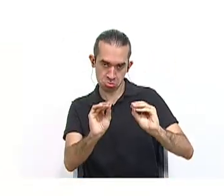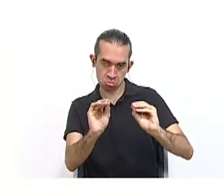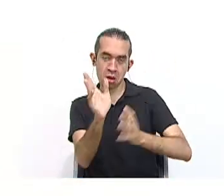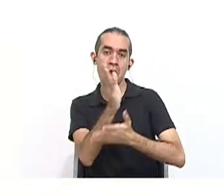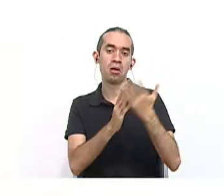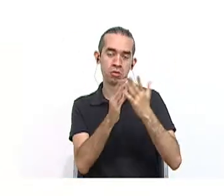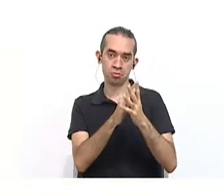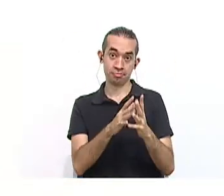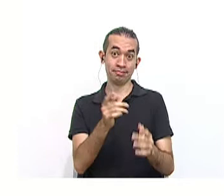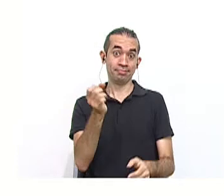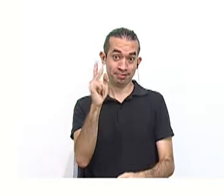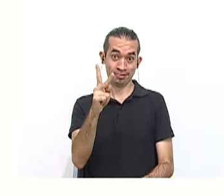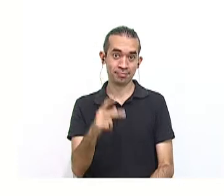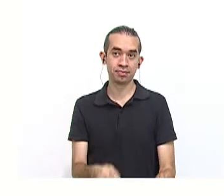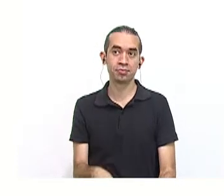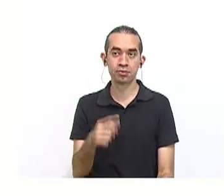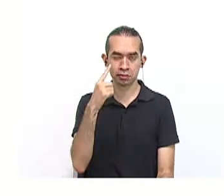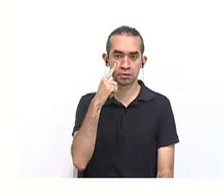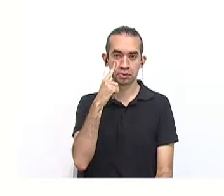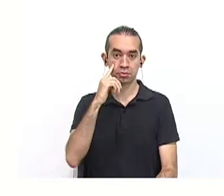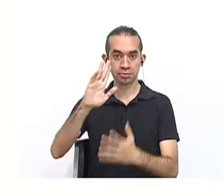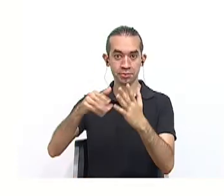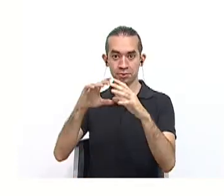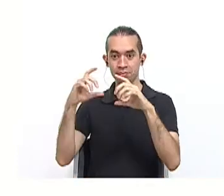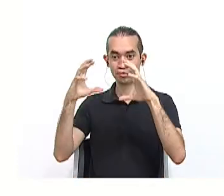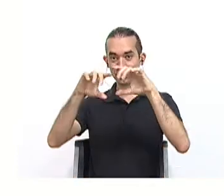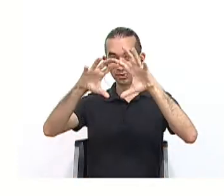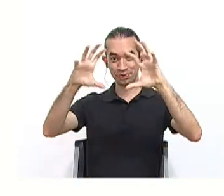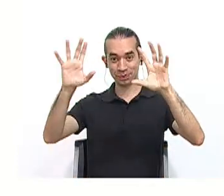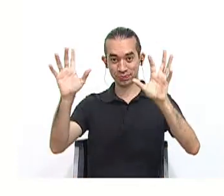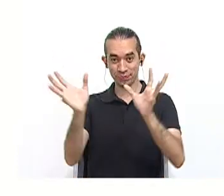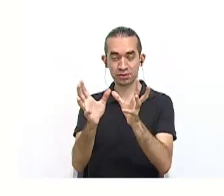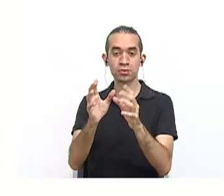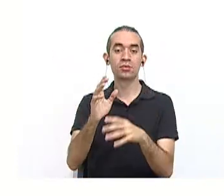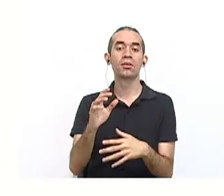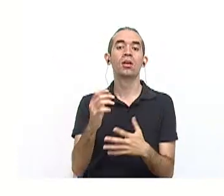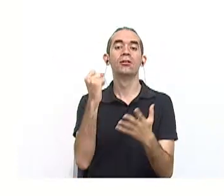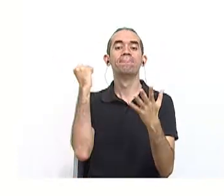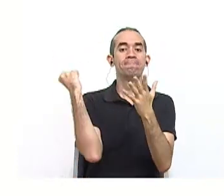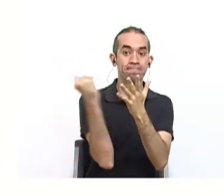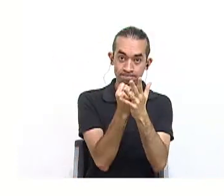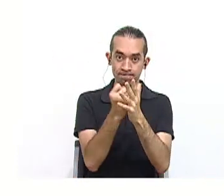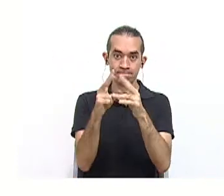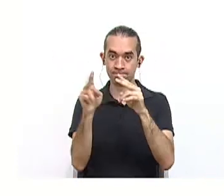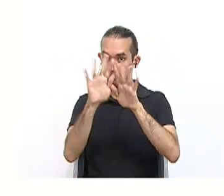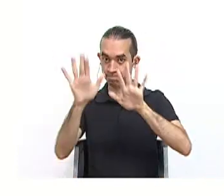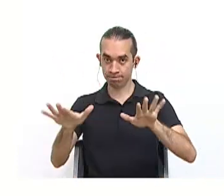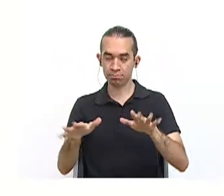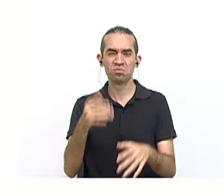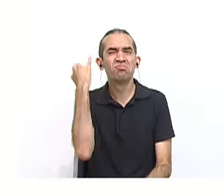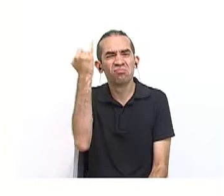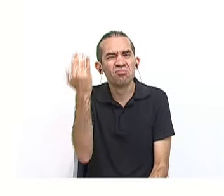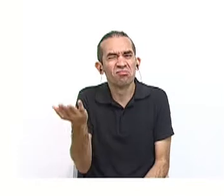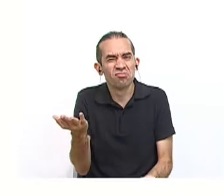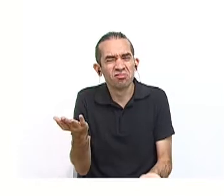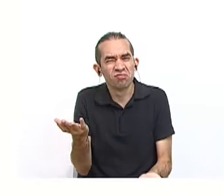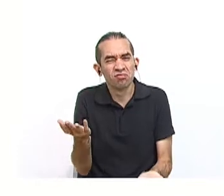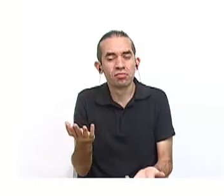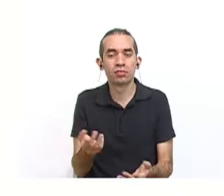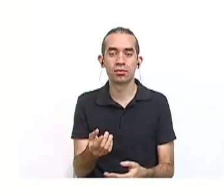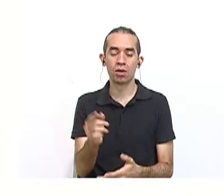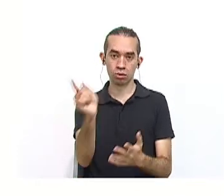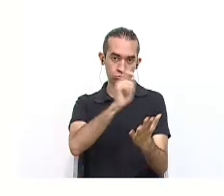some ideas. So you see digital footprint. What ideas come to your mind? There in your notebook, you can actually write down some of